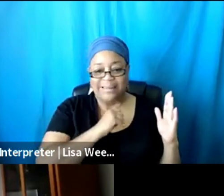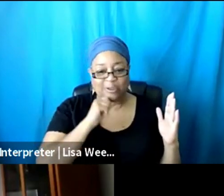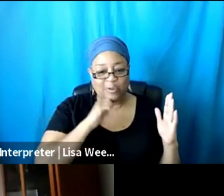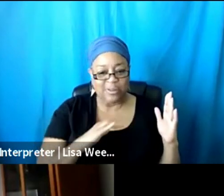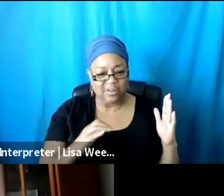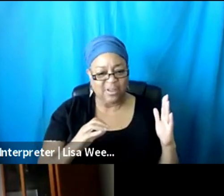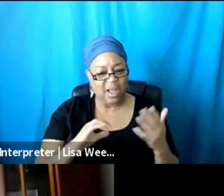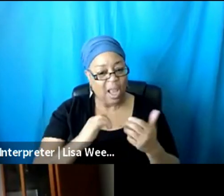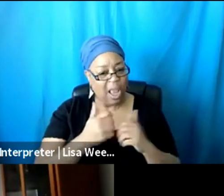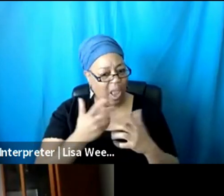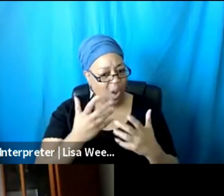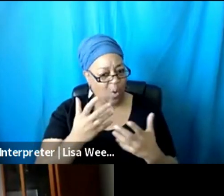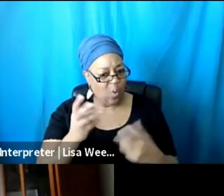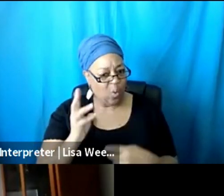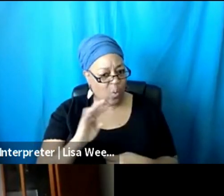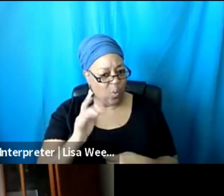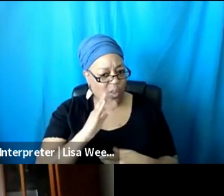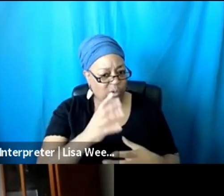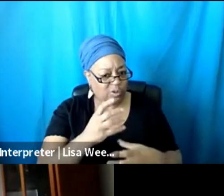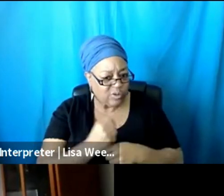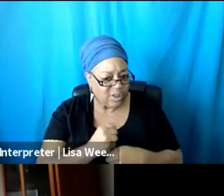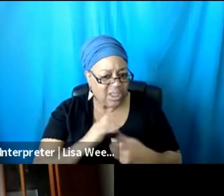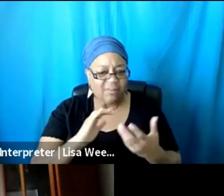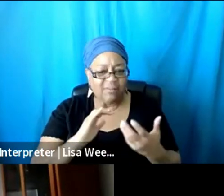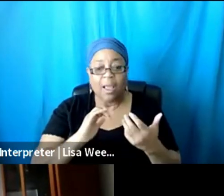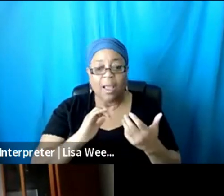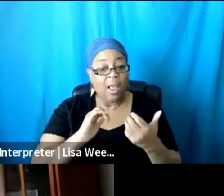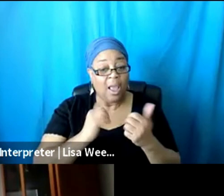was it received? How well did it work? How